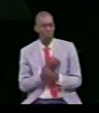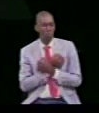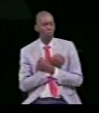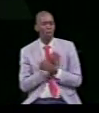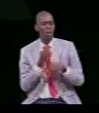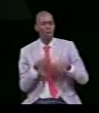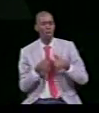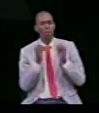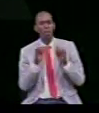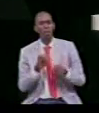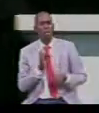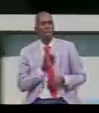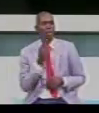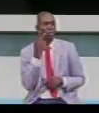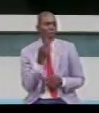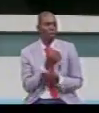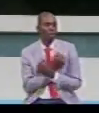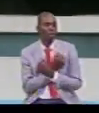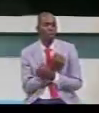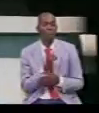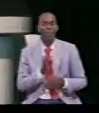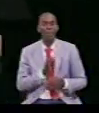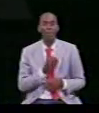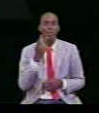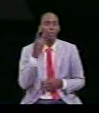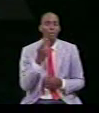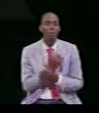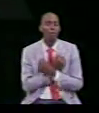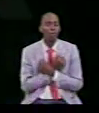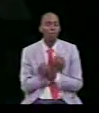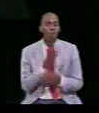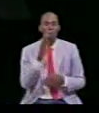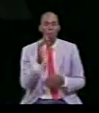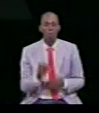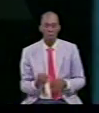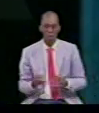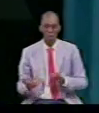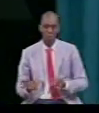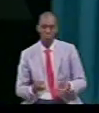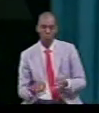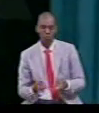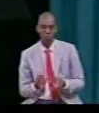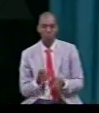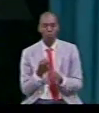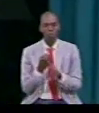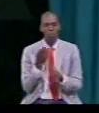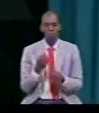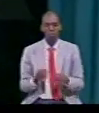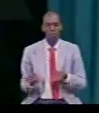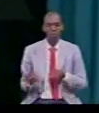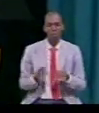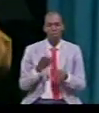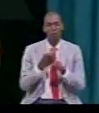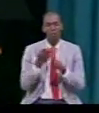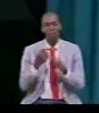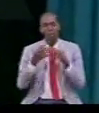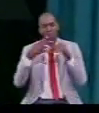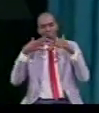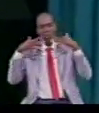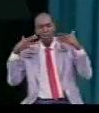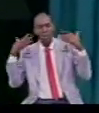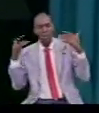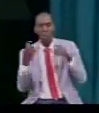see love? I see love by action. From the action, from the smile, from